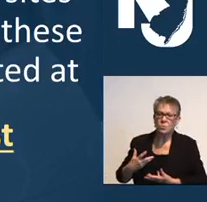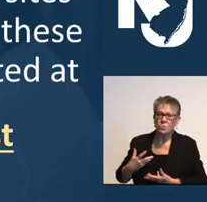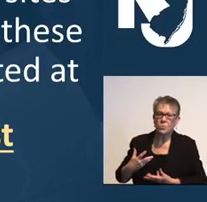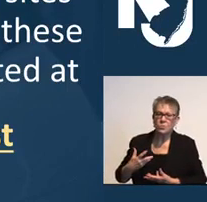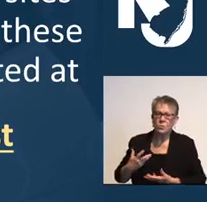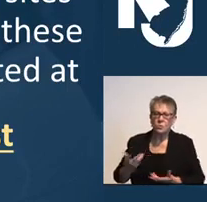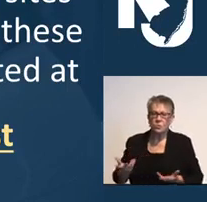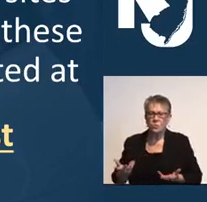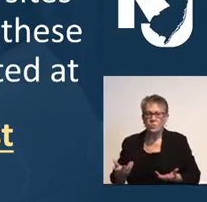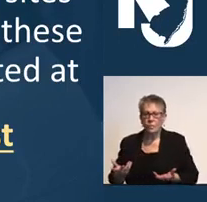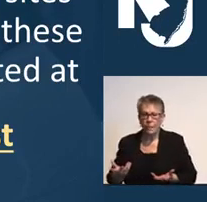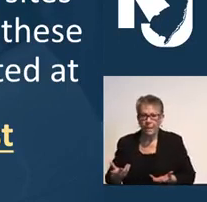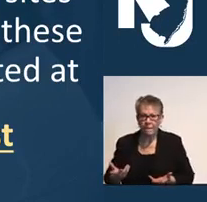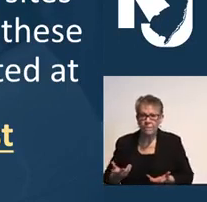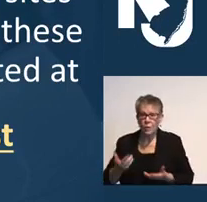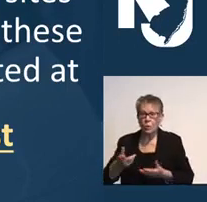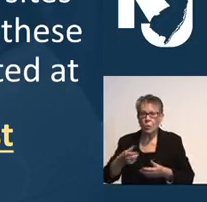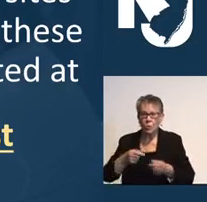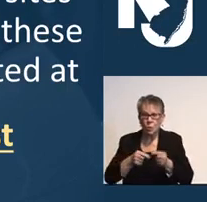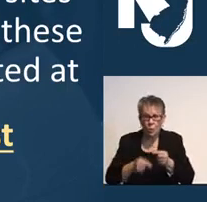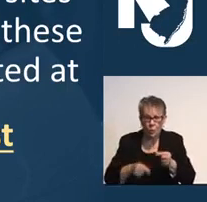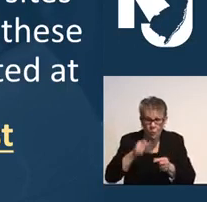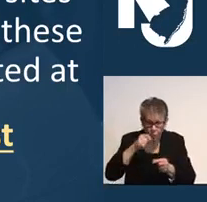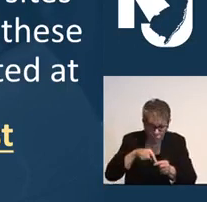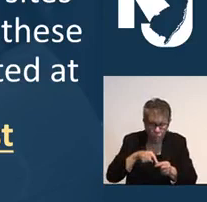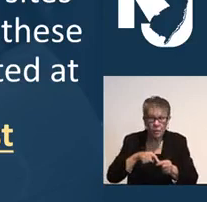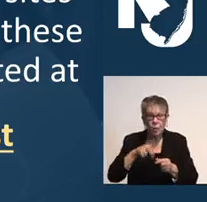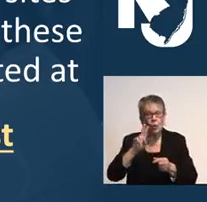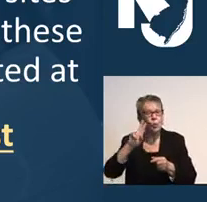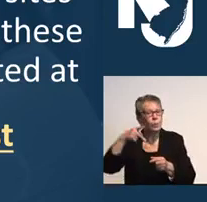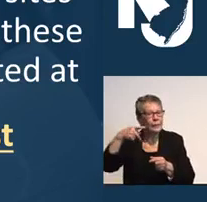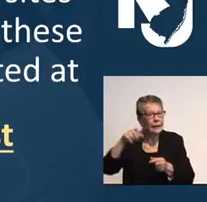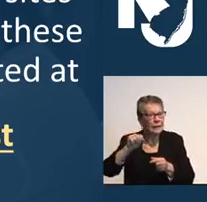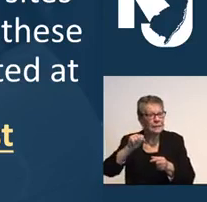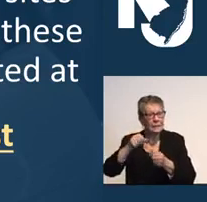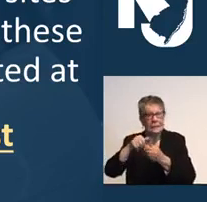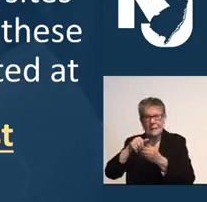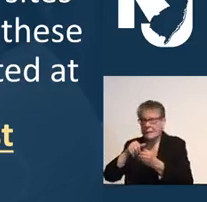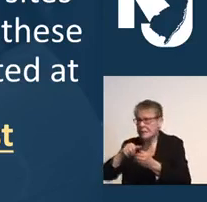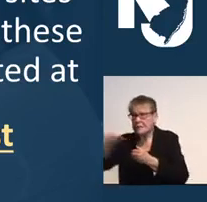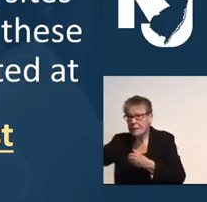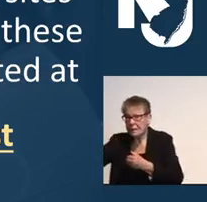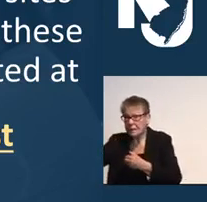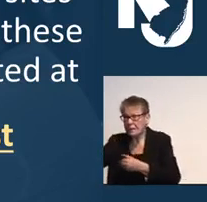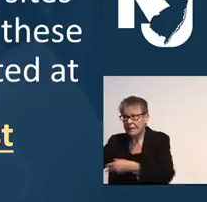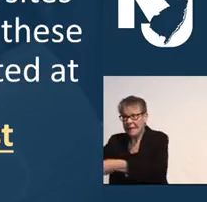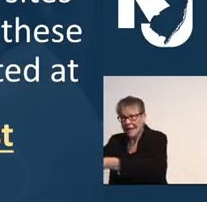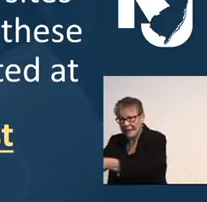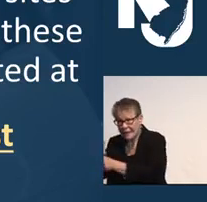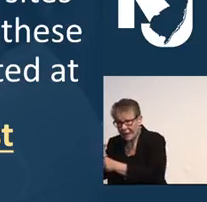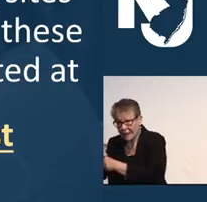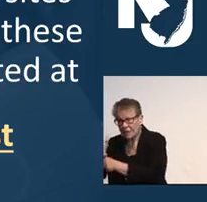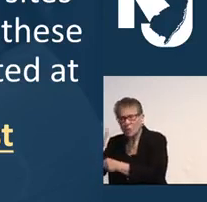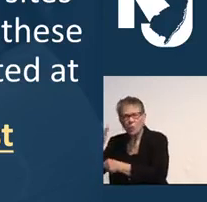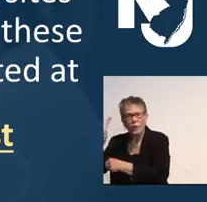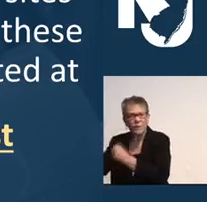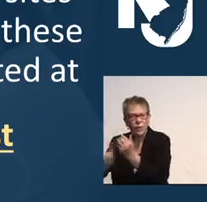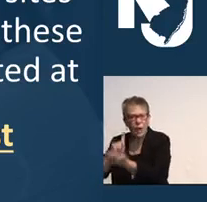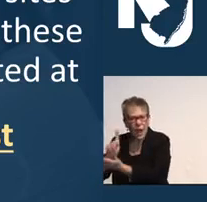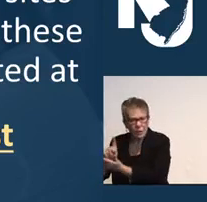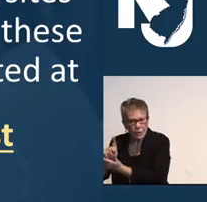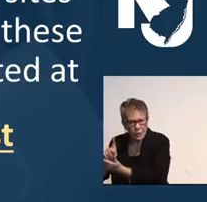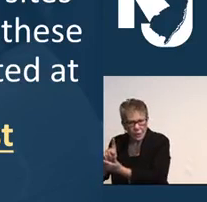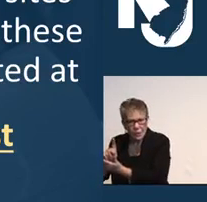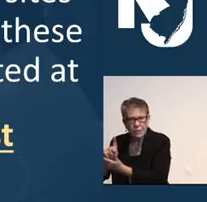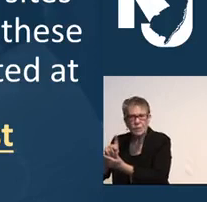back right away. So the turnaround is 24 to 48 after received in the lab. So if you're